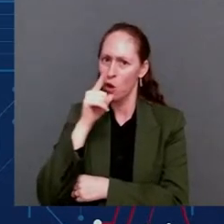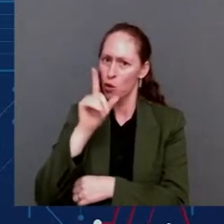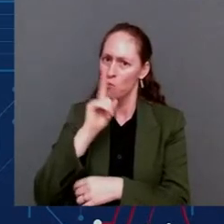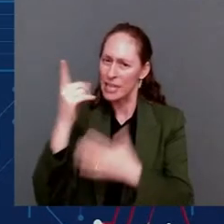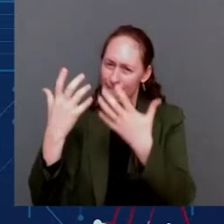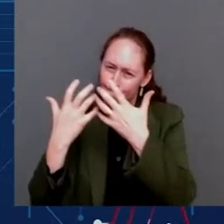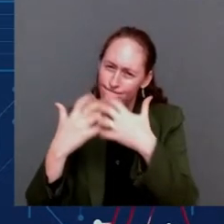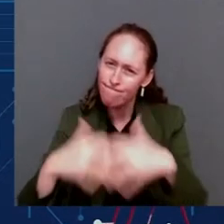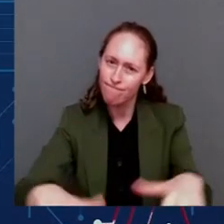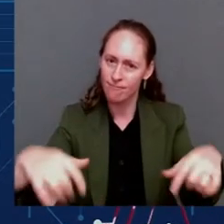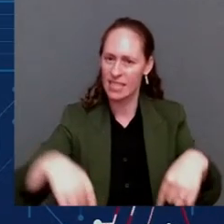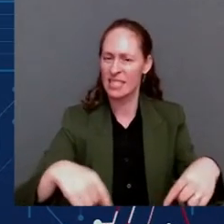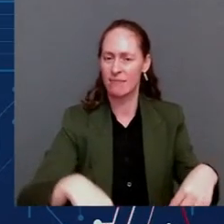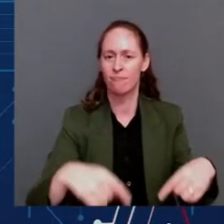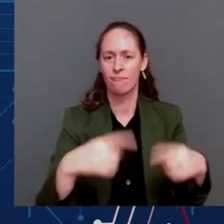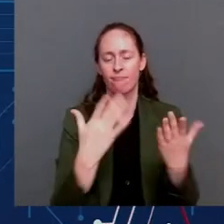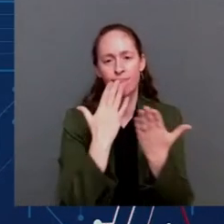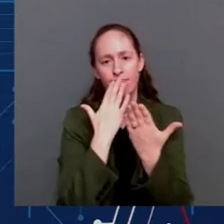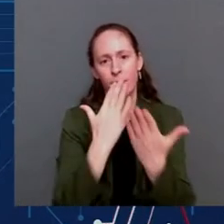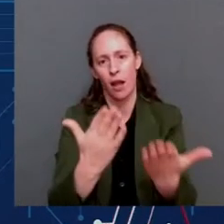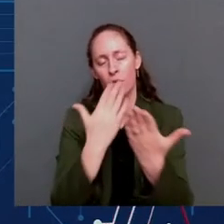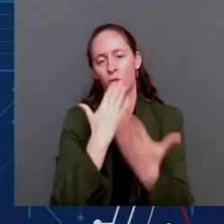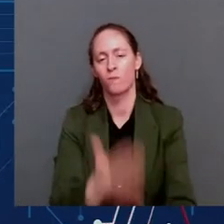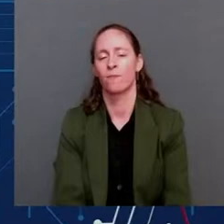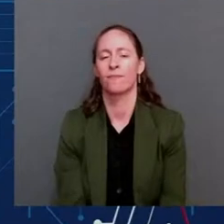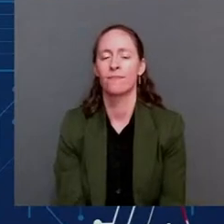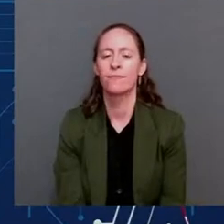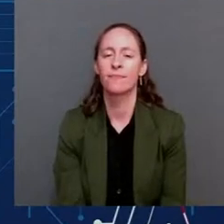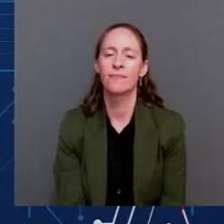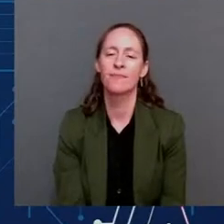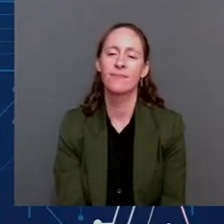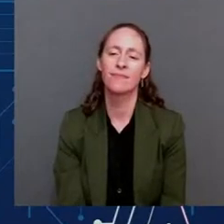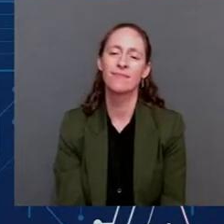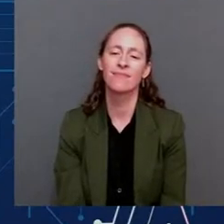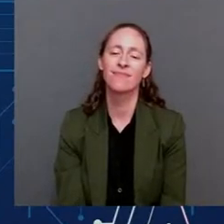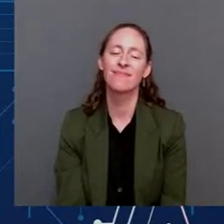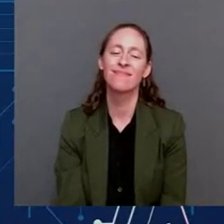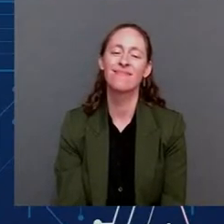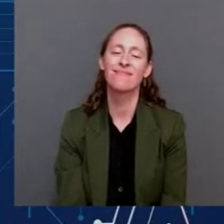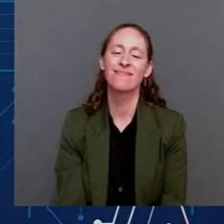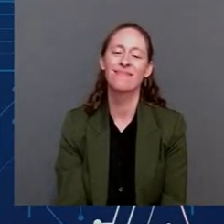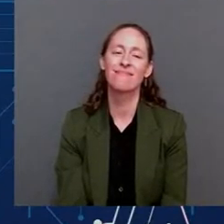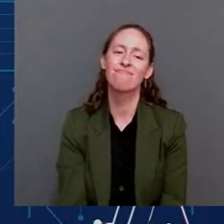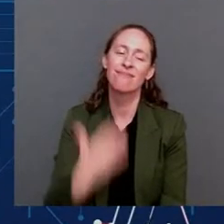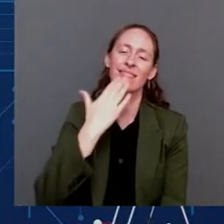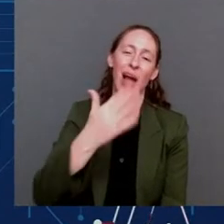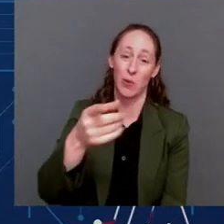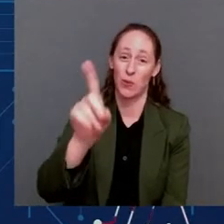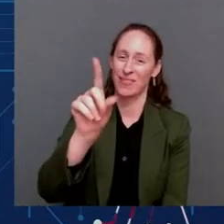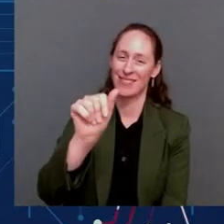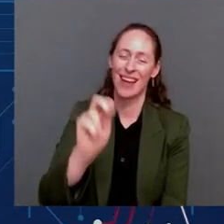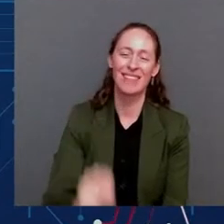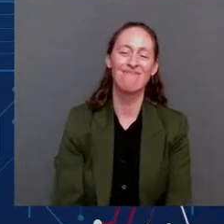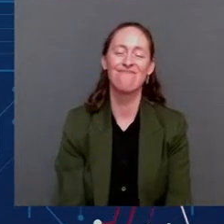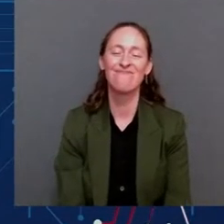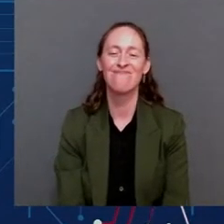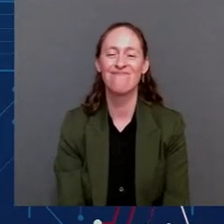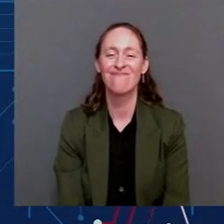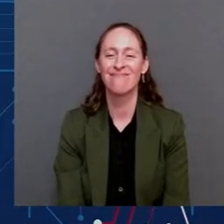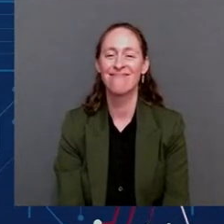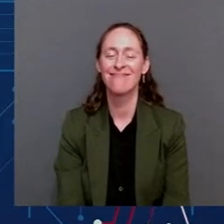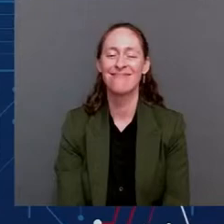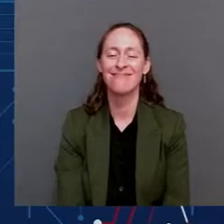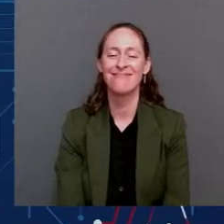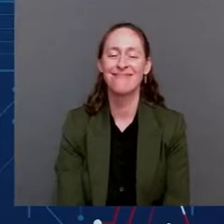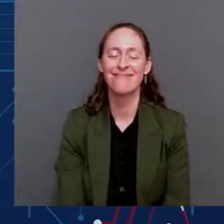the House and get us to this point. So thank you, Dan. So again, this legislation is a